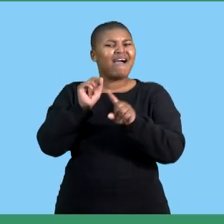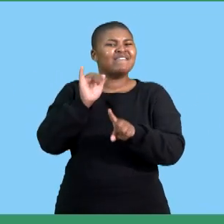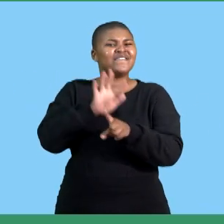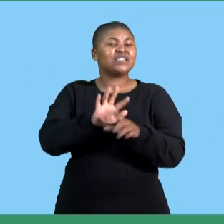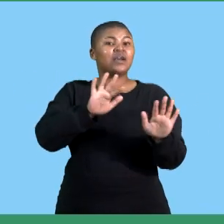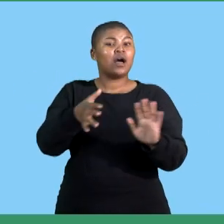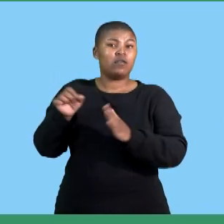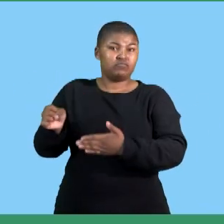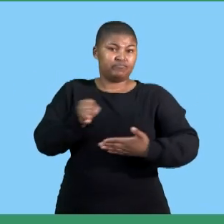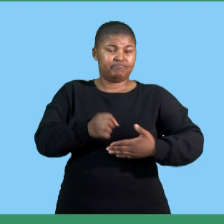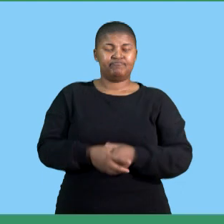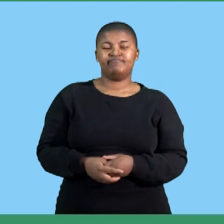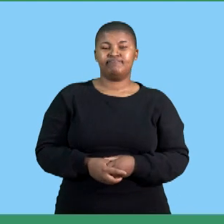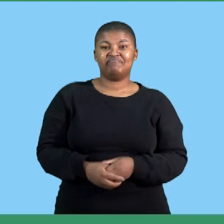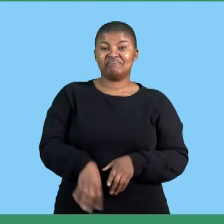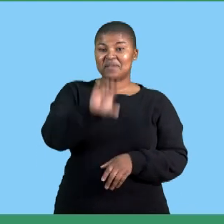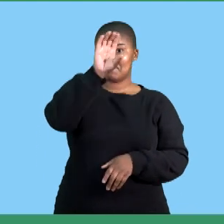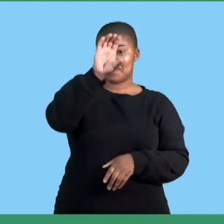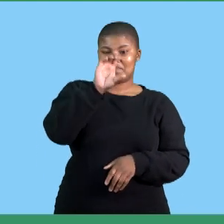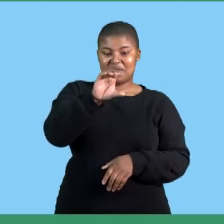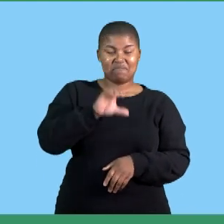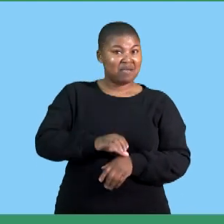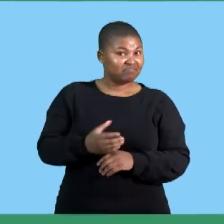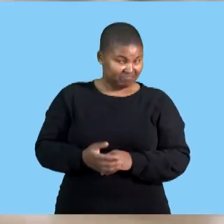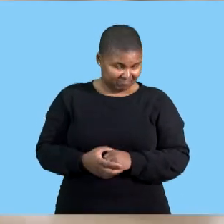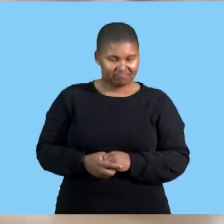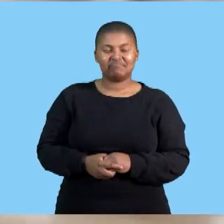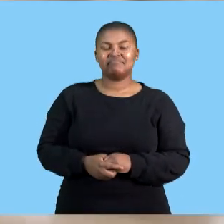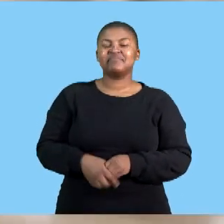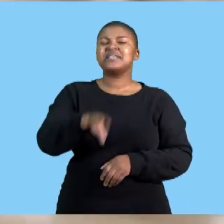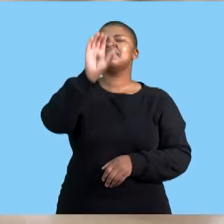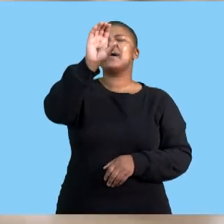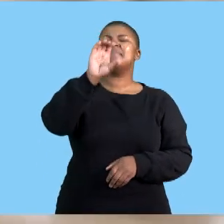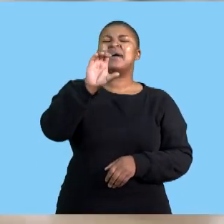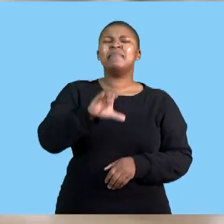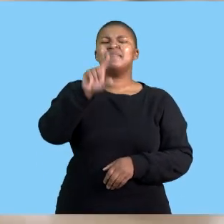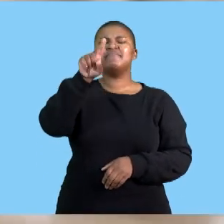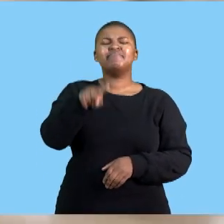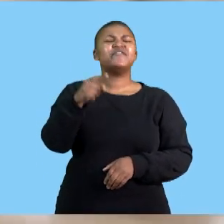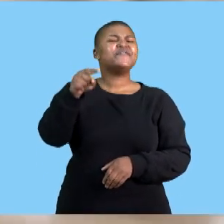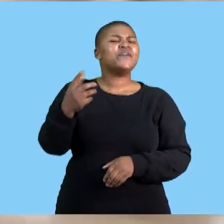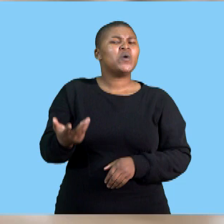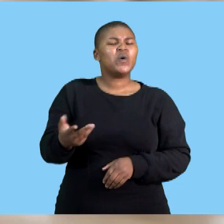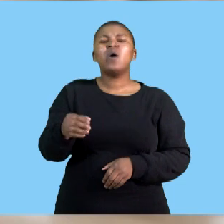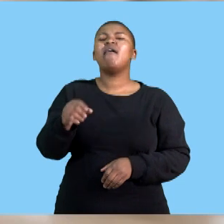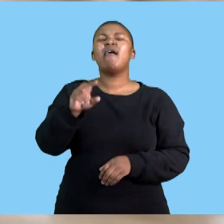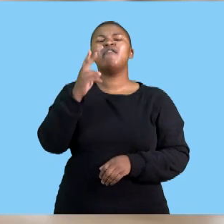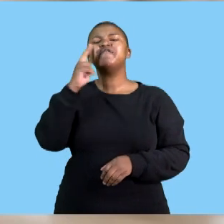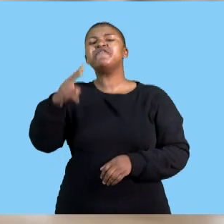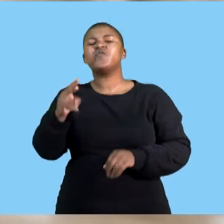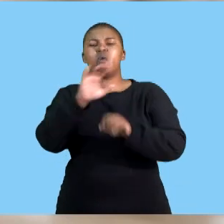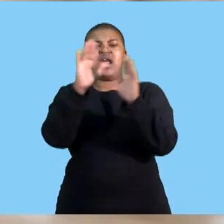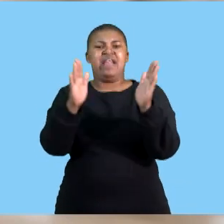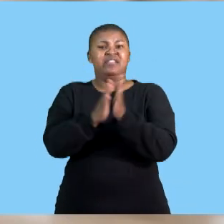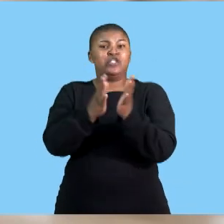funding. Now, let us look at the concept map. When we are referring to a concept map, we are actually talking about